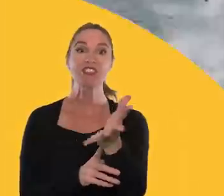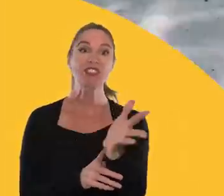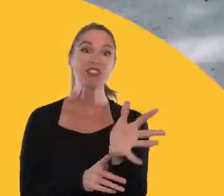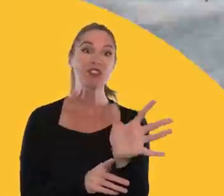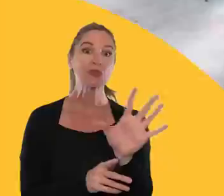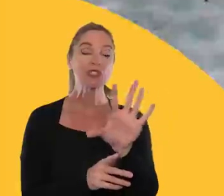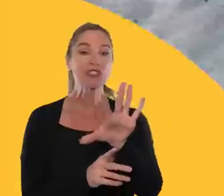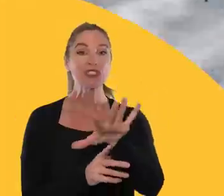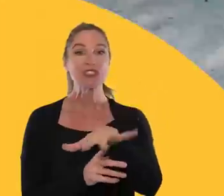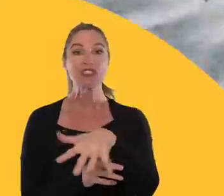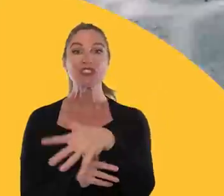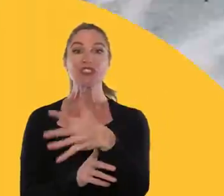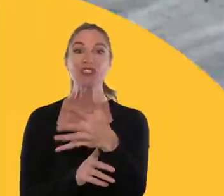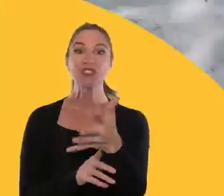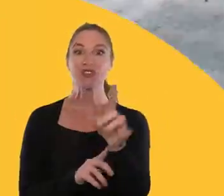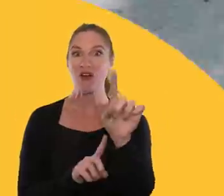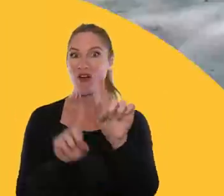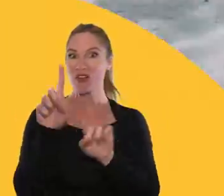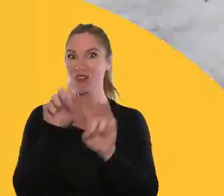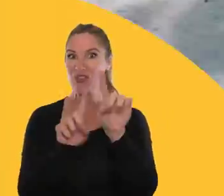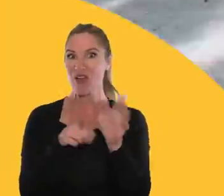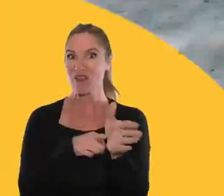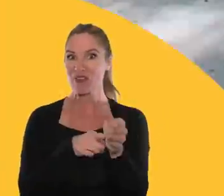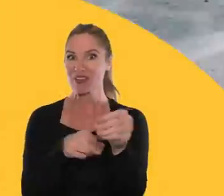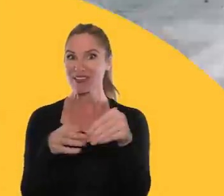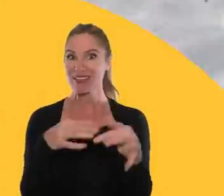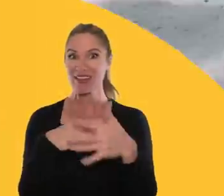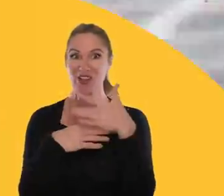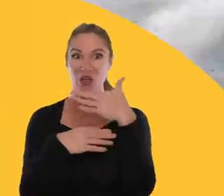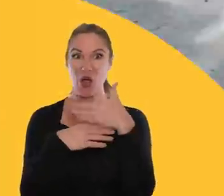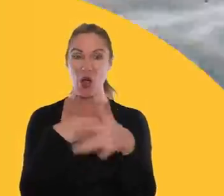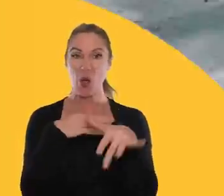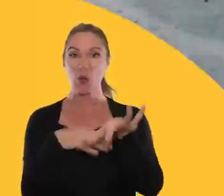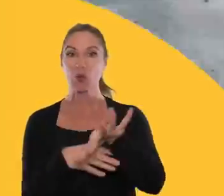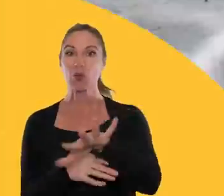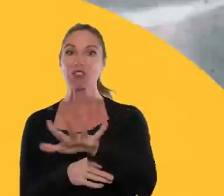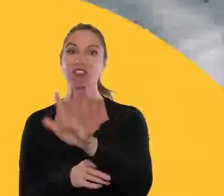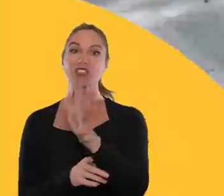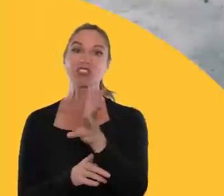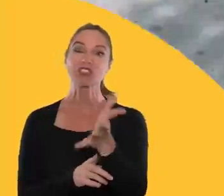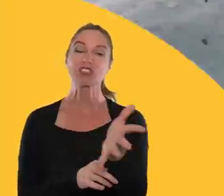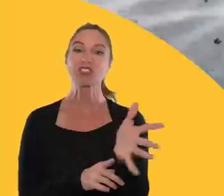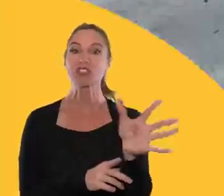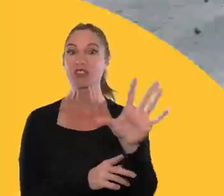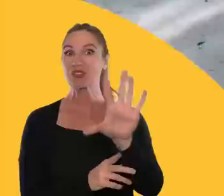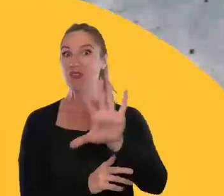swish, swish. The starfish in the sea goes swish,